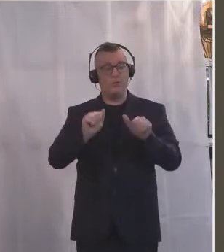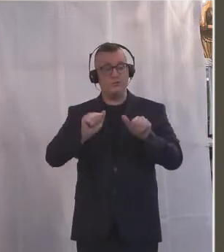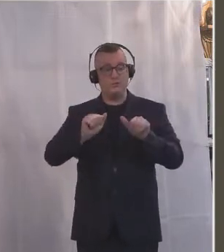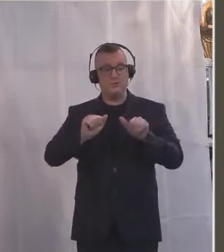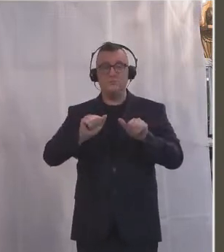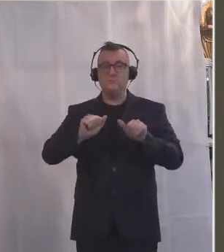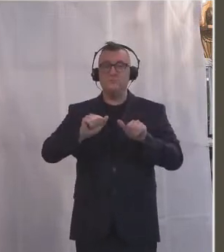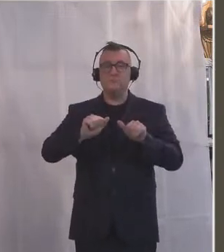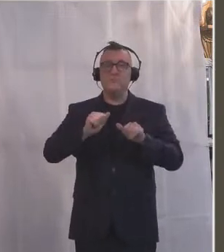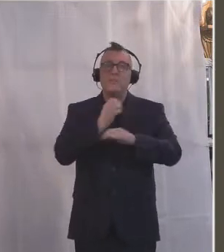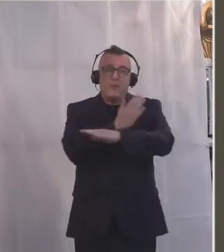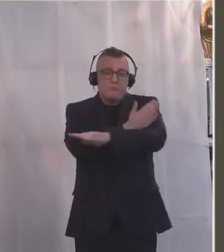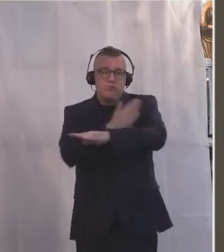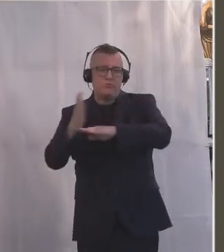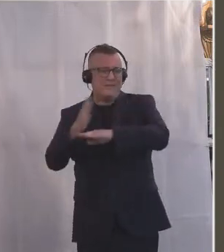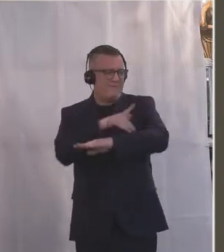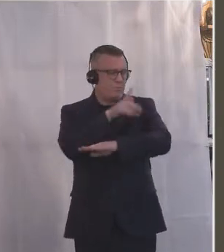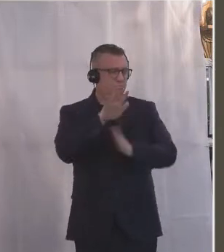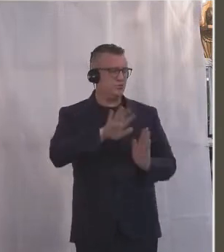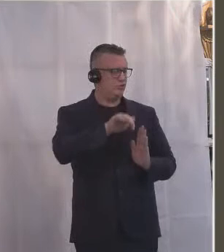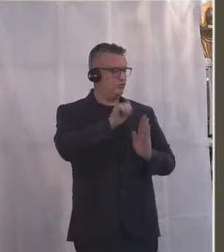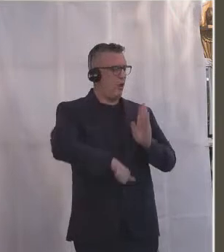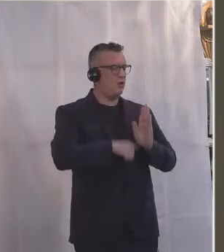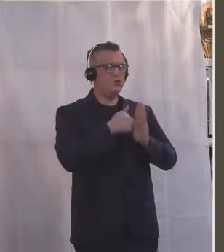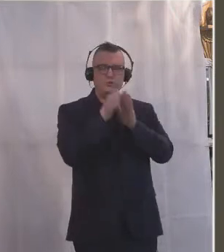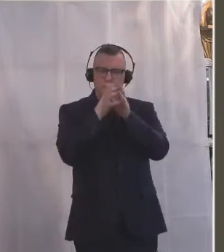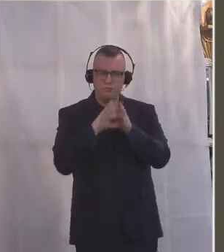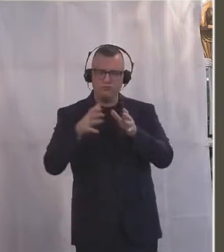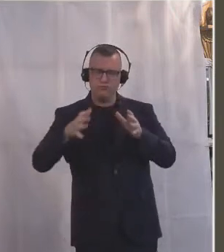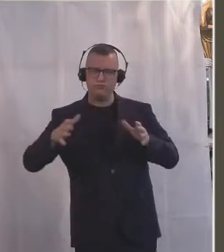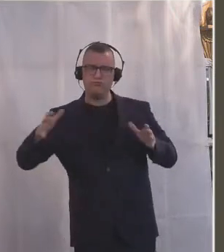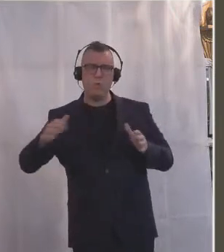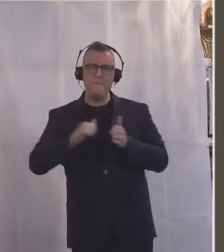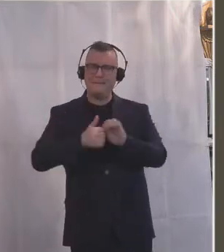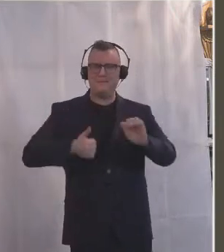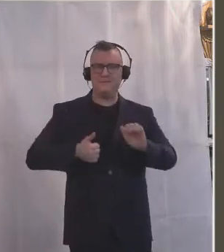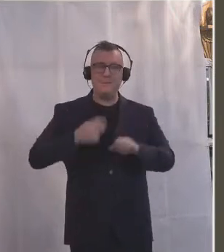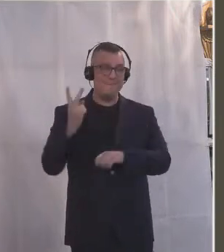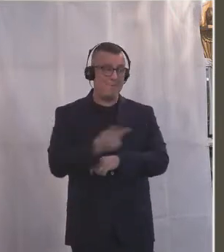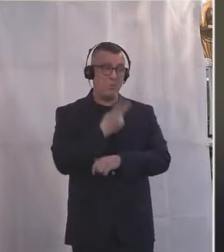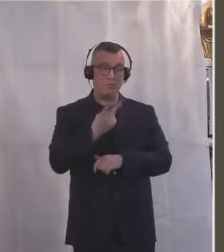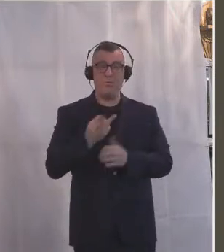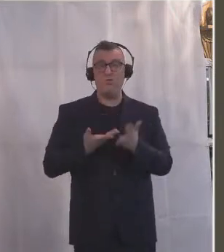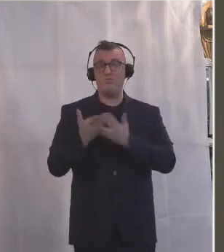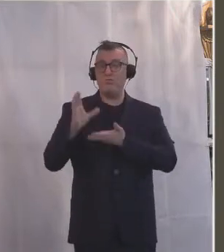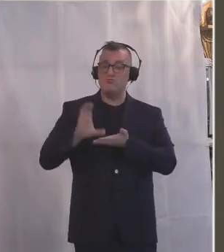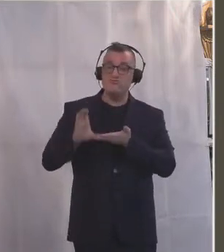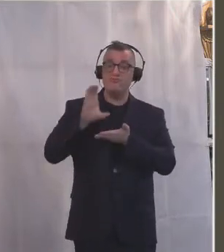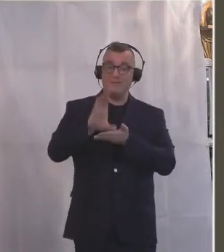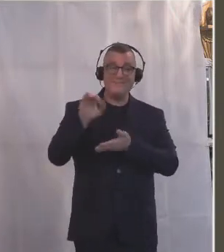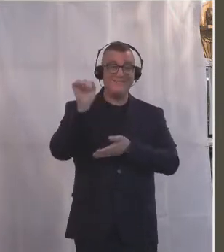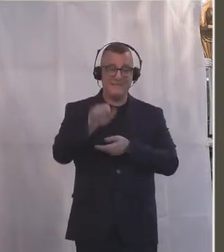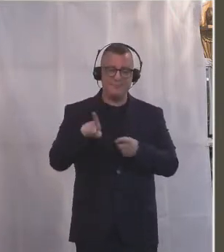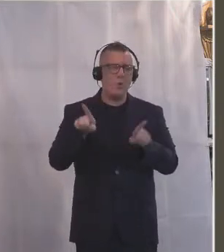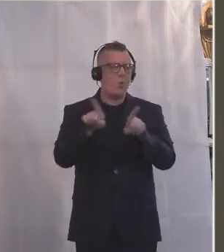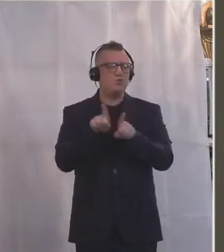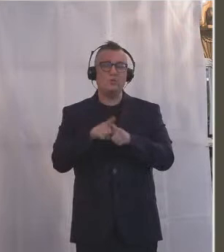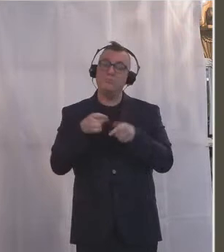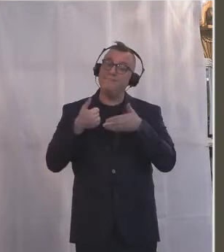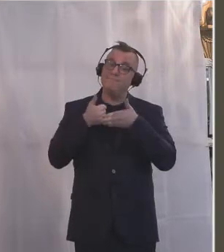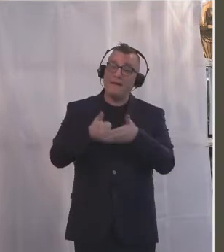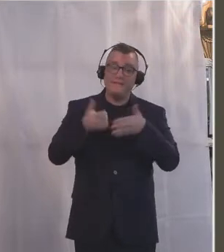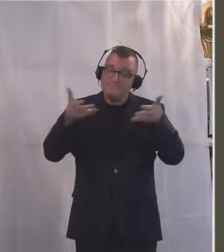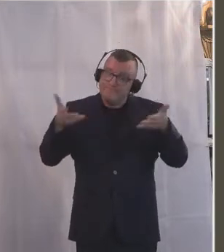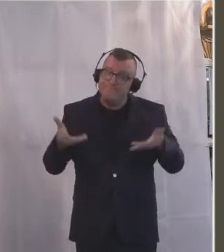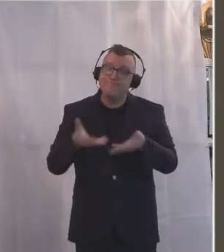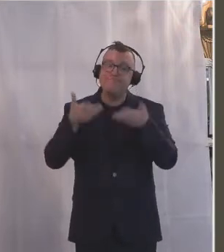scale-up. And we do that through grants and loans, but we also do that through advice, through